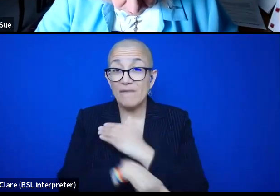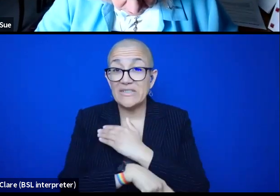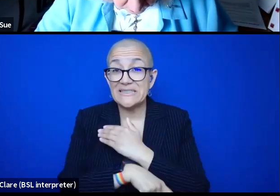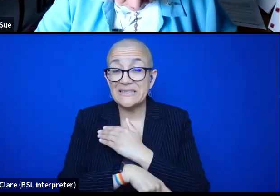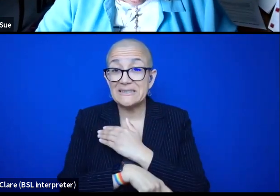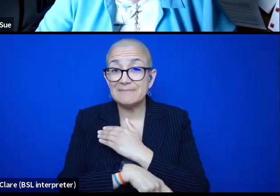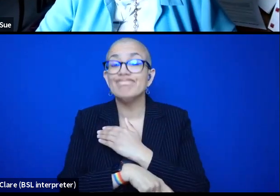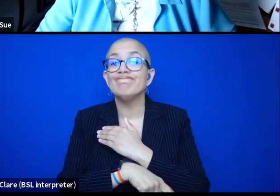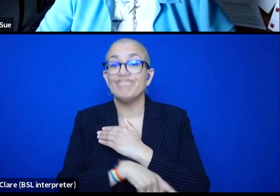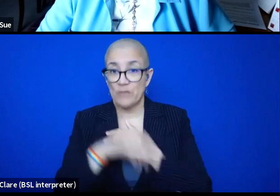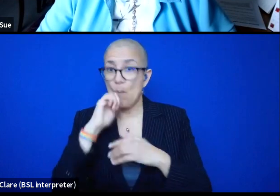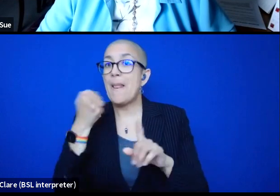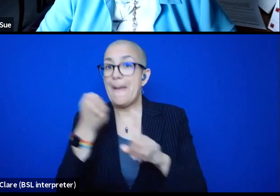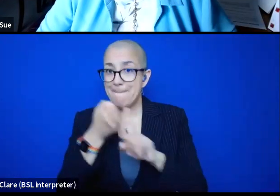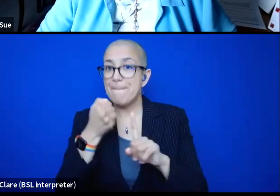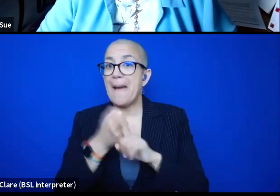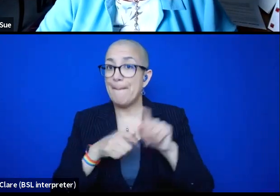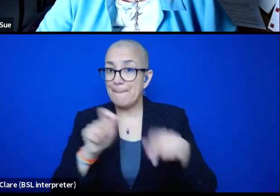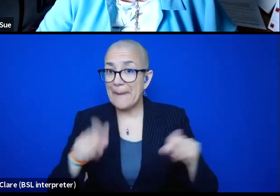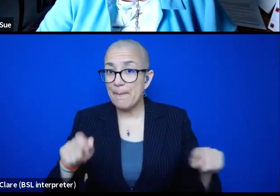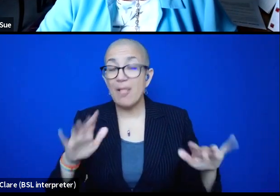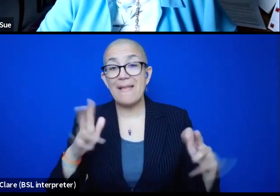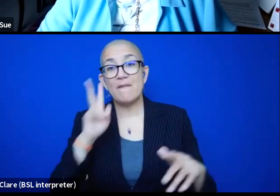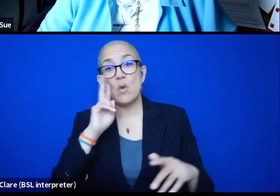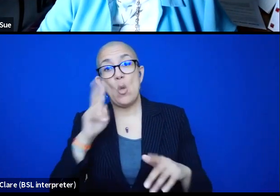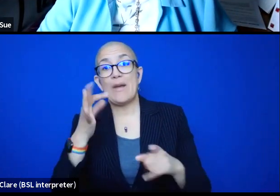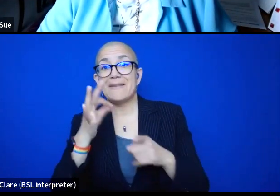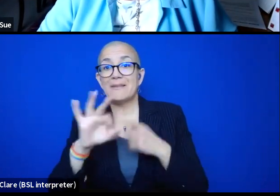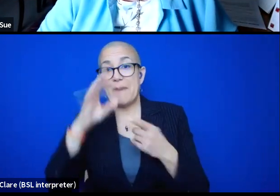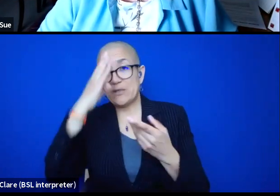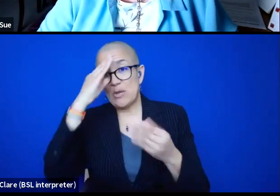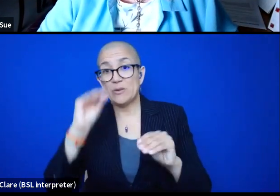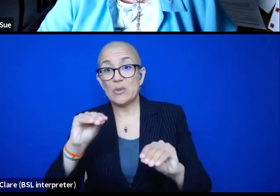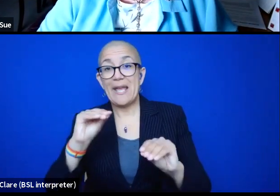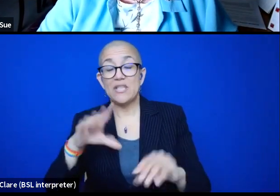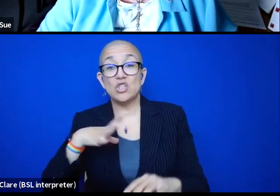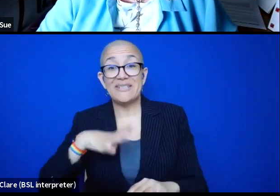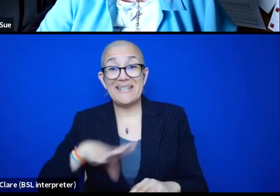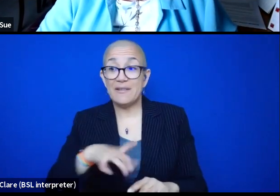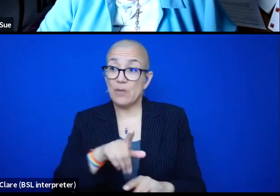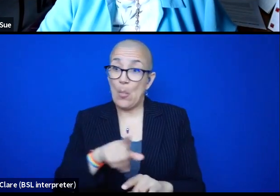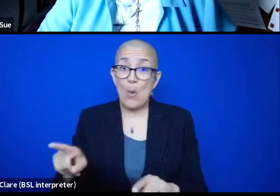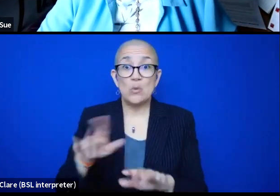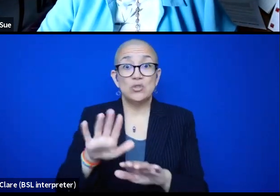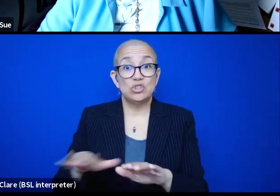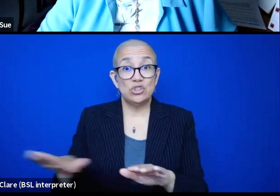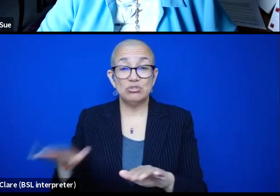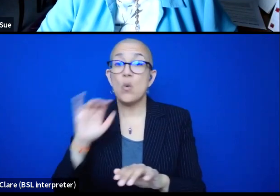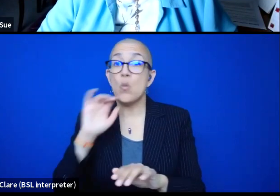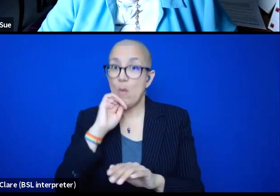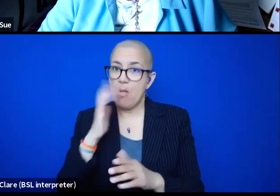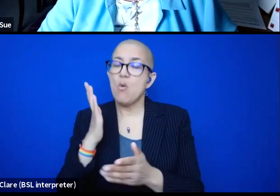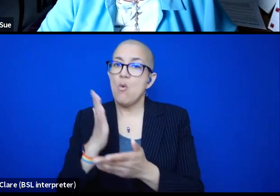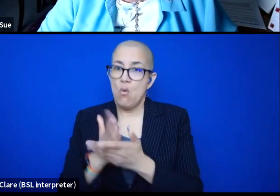had an impact on people. If you look at special education needs, those children, I think, will have had a real